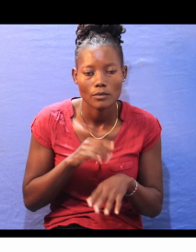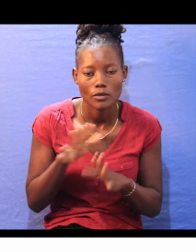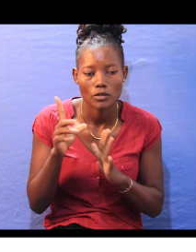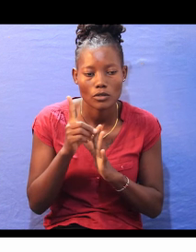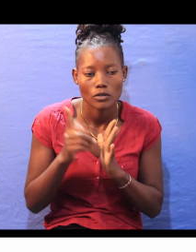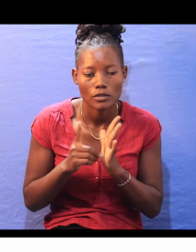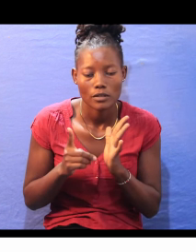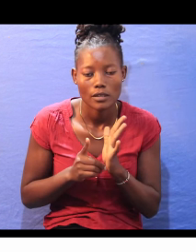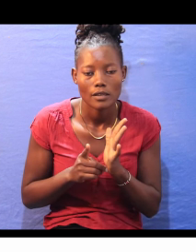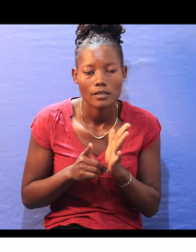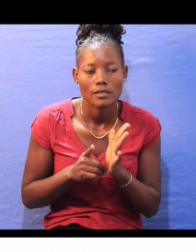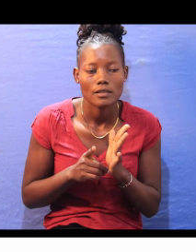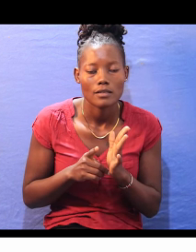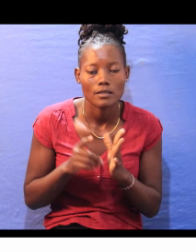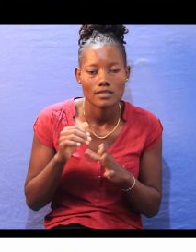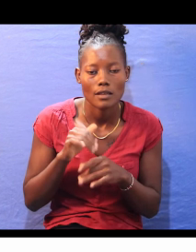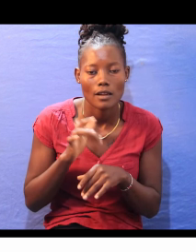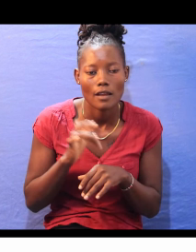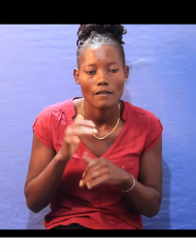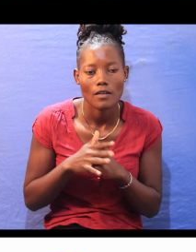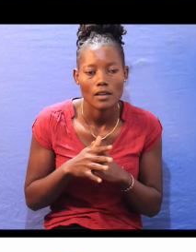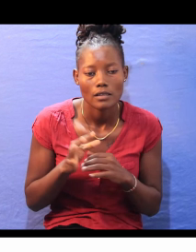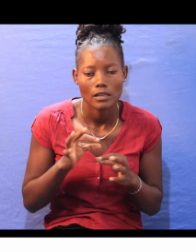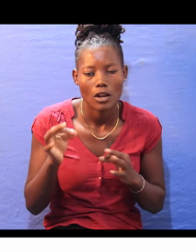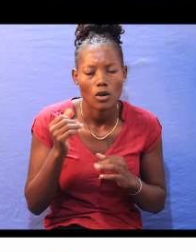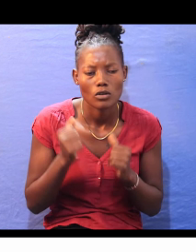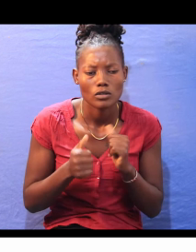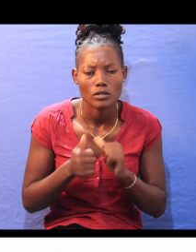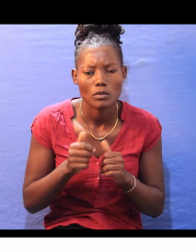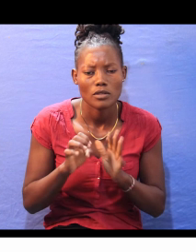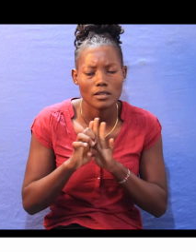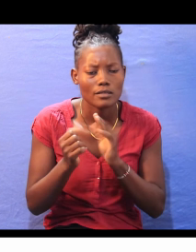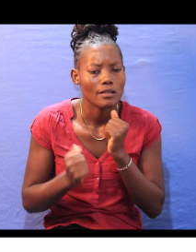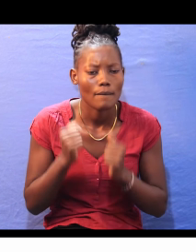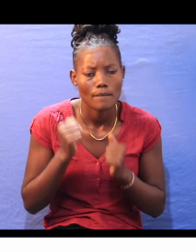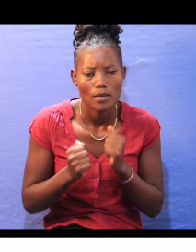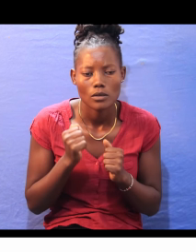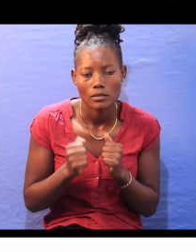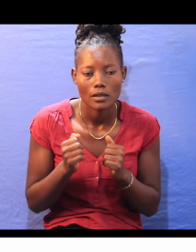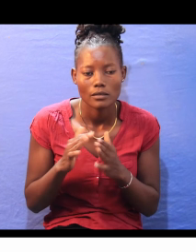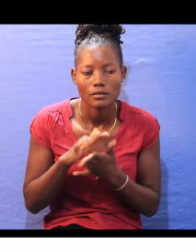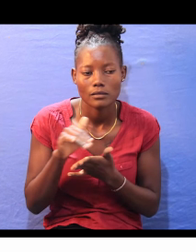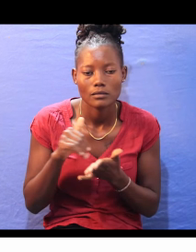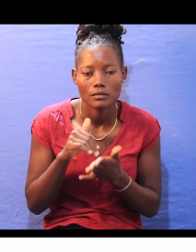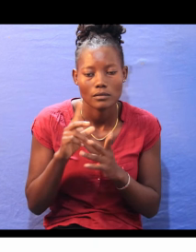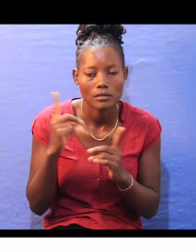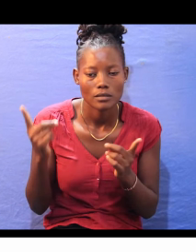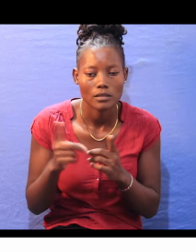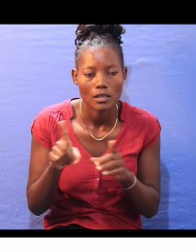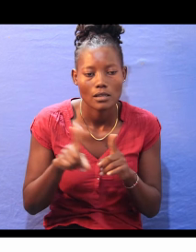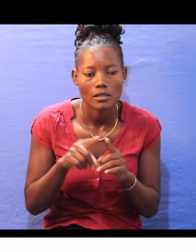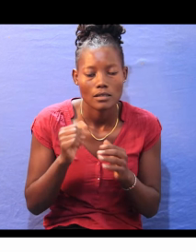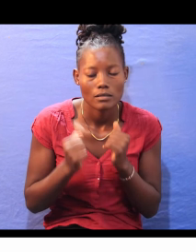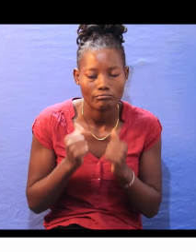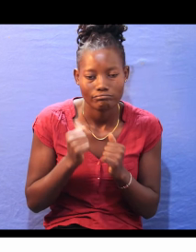our working effect. So longer sports like running, distance running, mid-distance, even the sprints to a